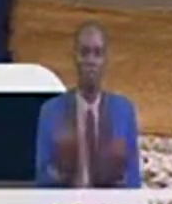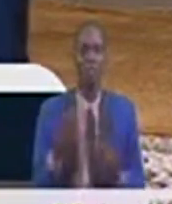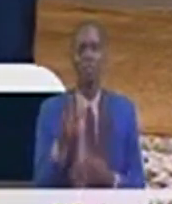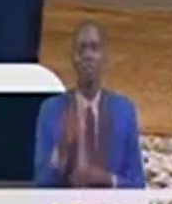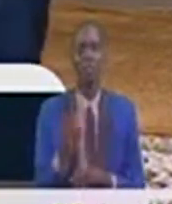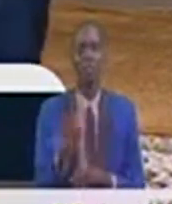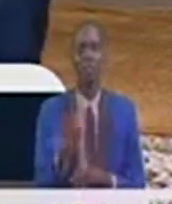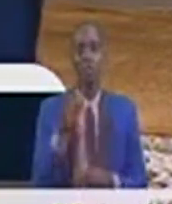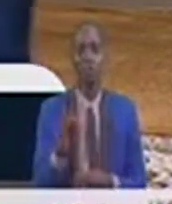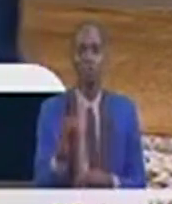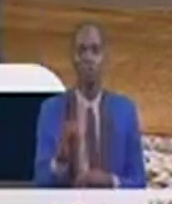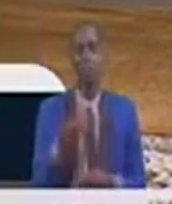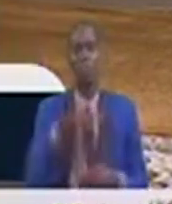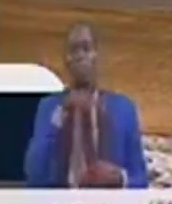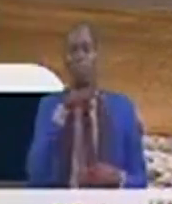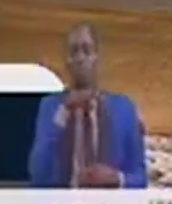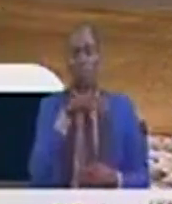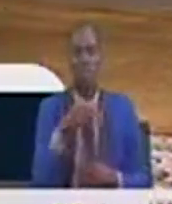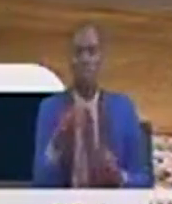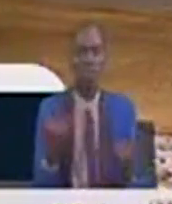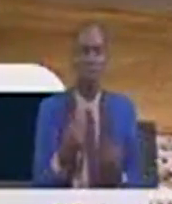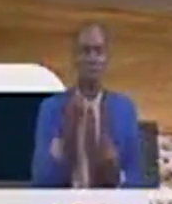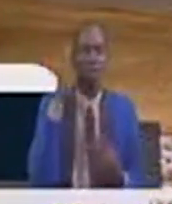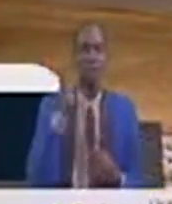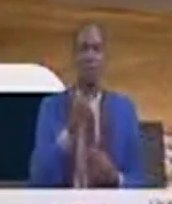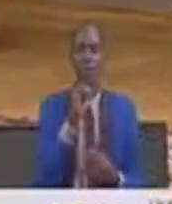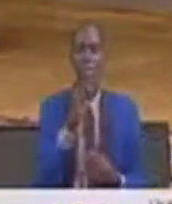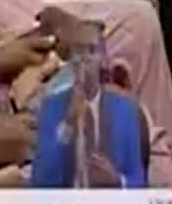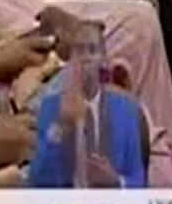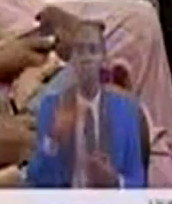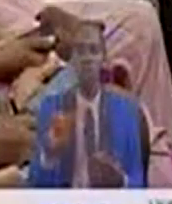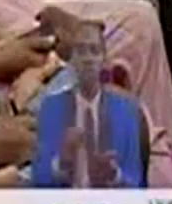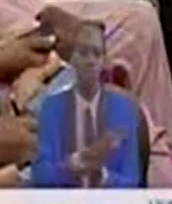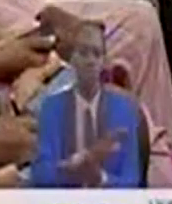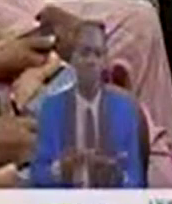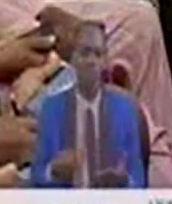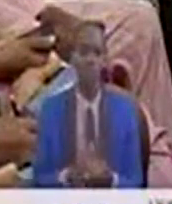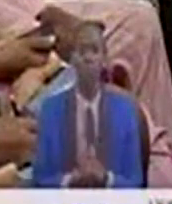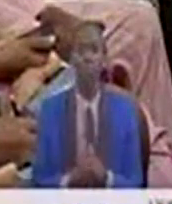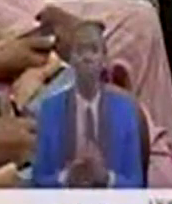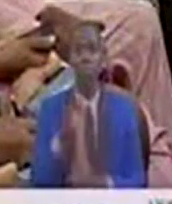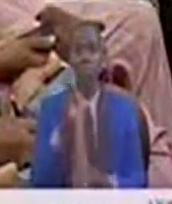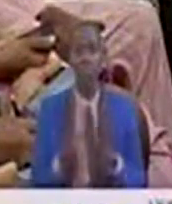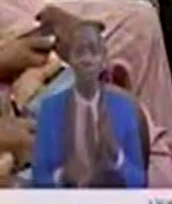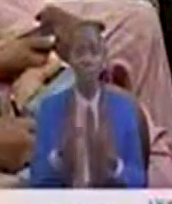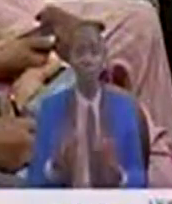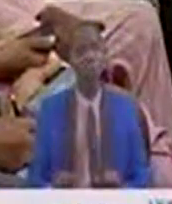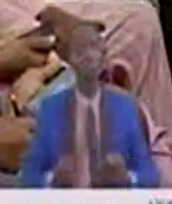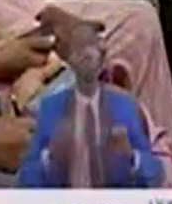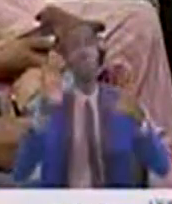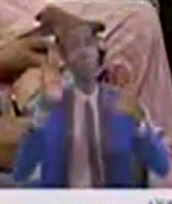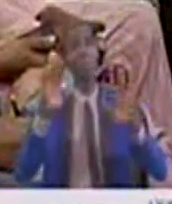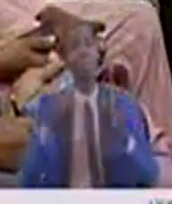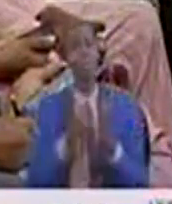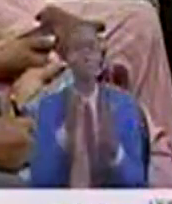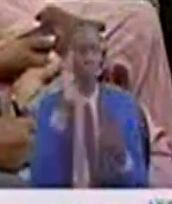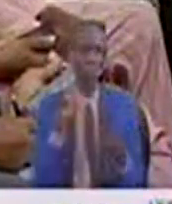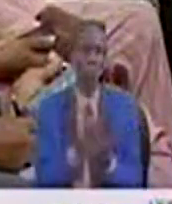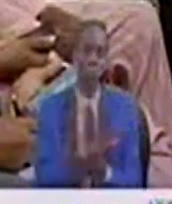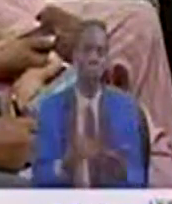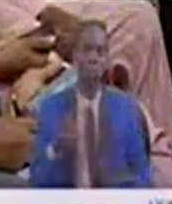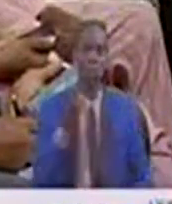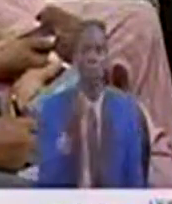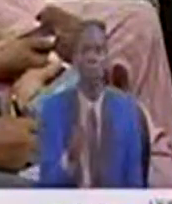so iniquity shall not be your ruin. If you yield, it ruins you. It destroys